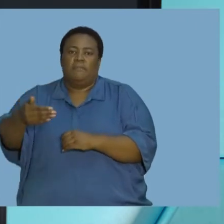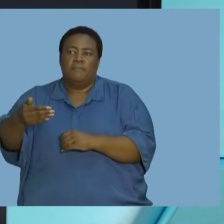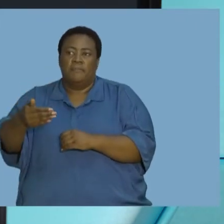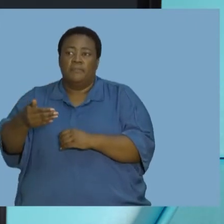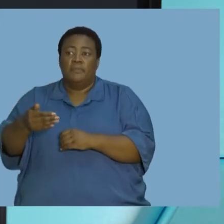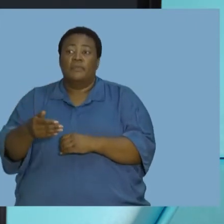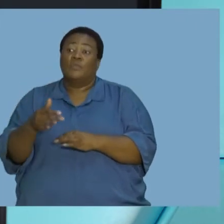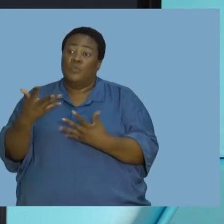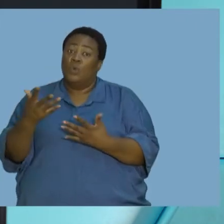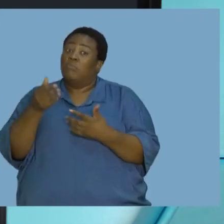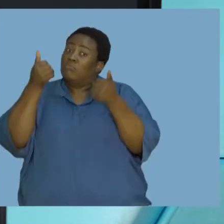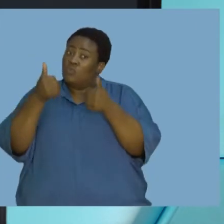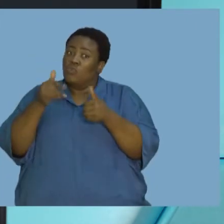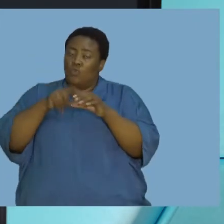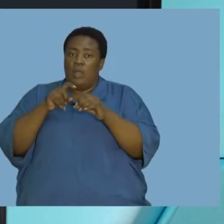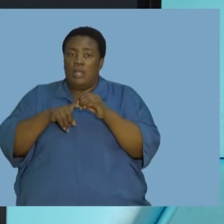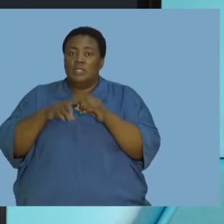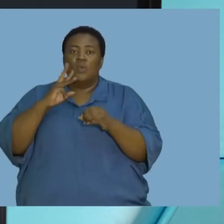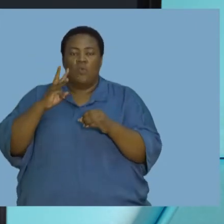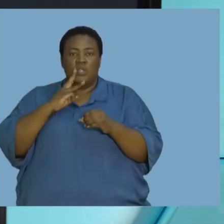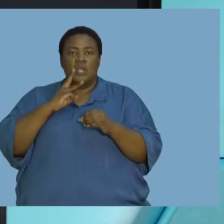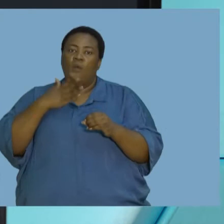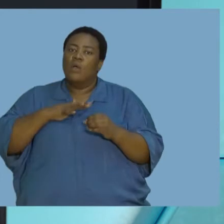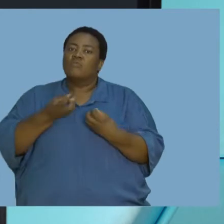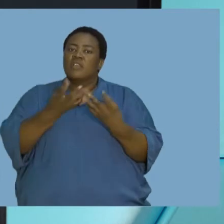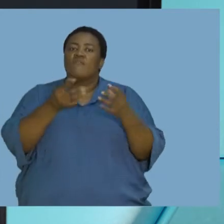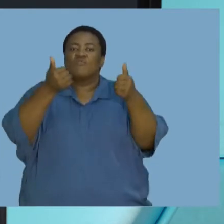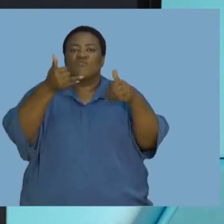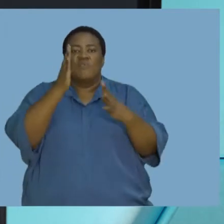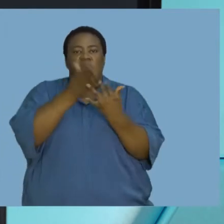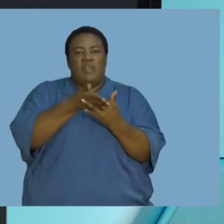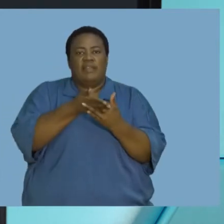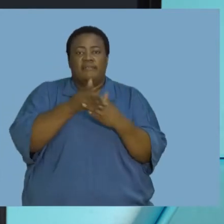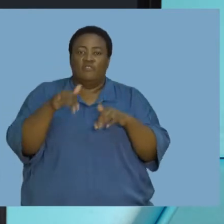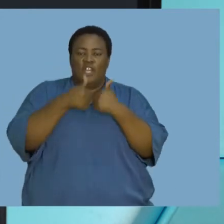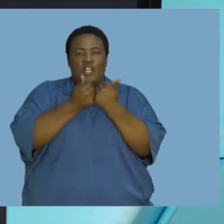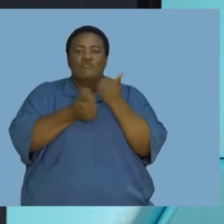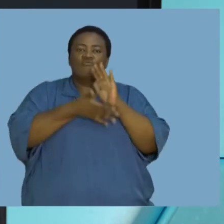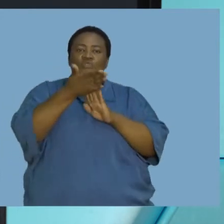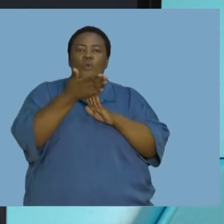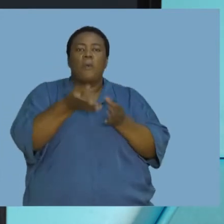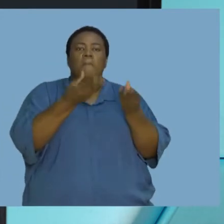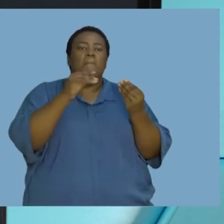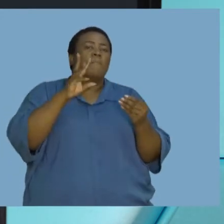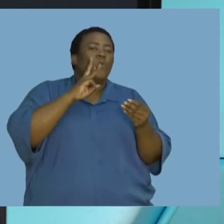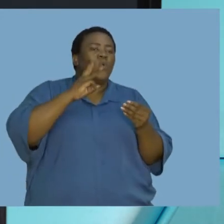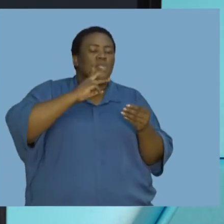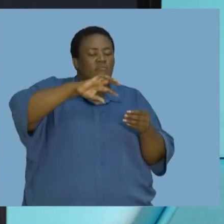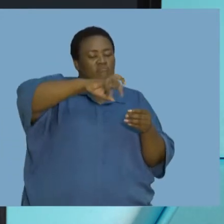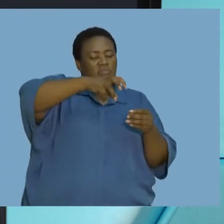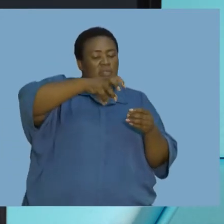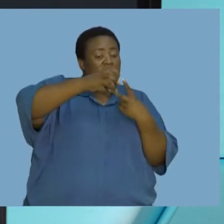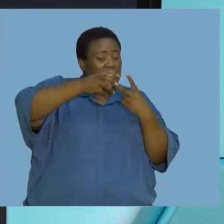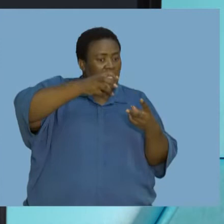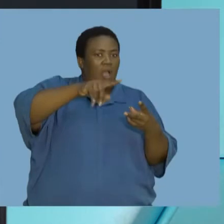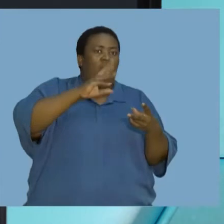off a tap. So on that note of good quality water, I'd like to give you guys a good break, I challenge you to go and have some water